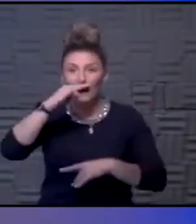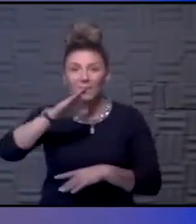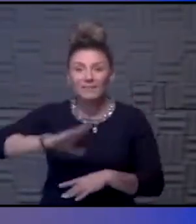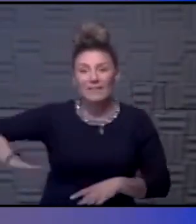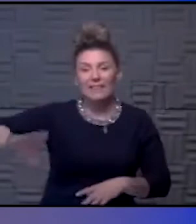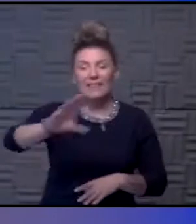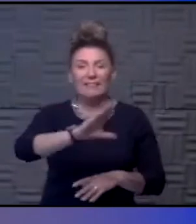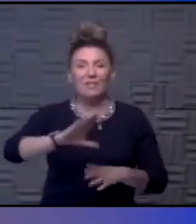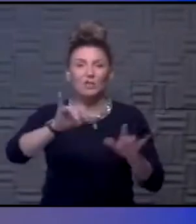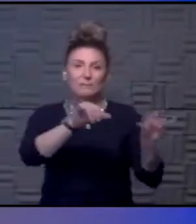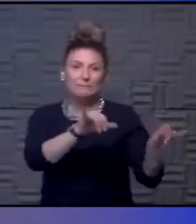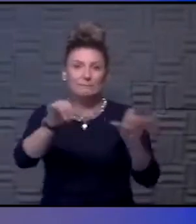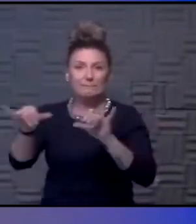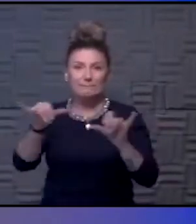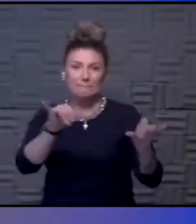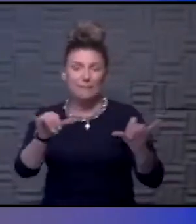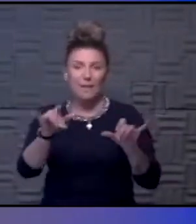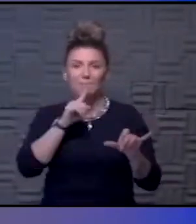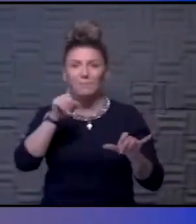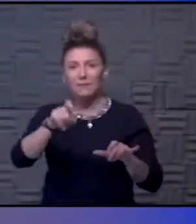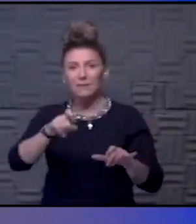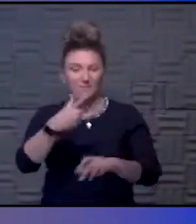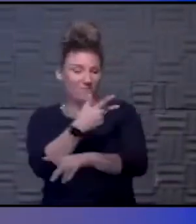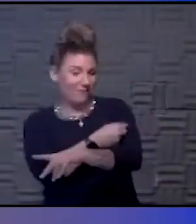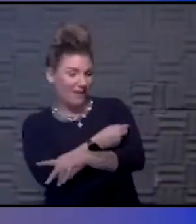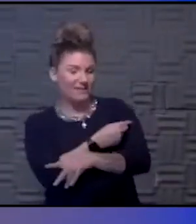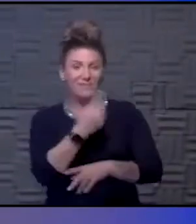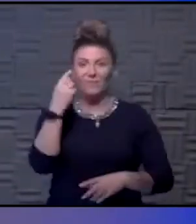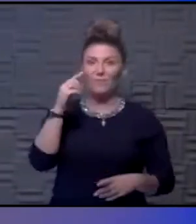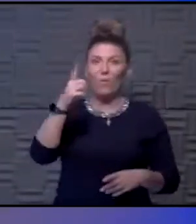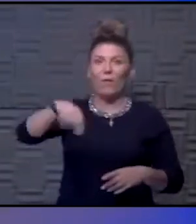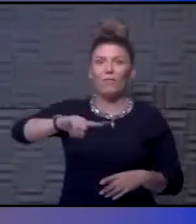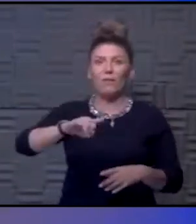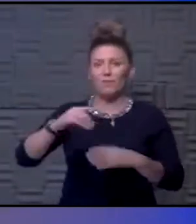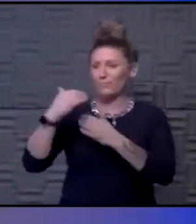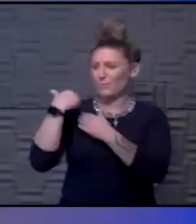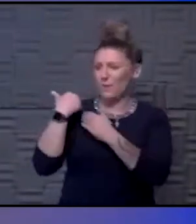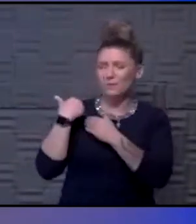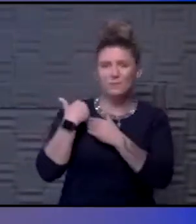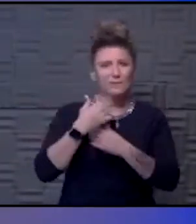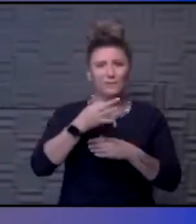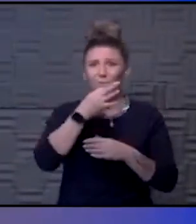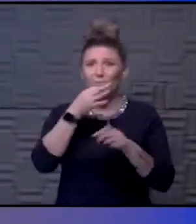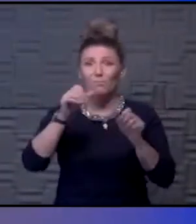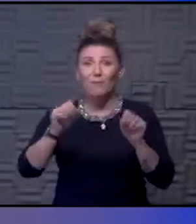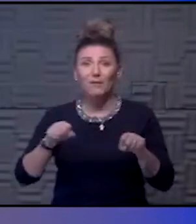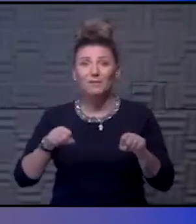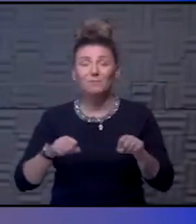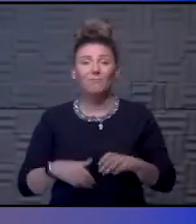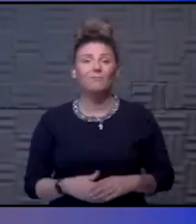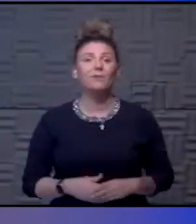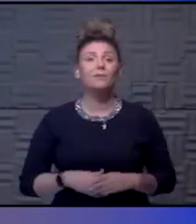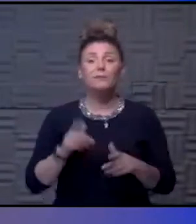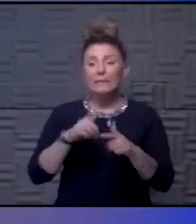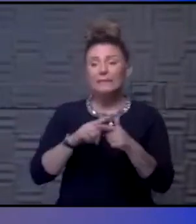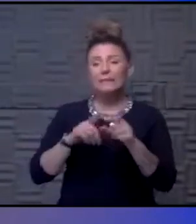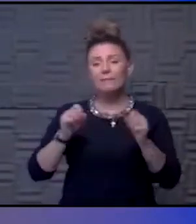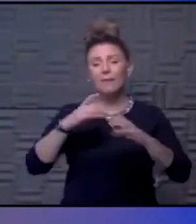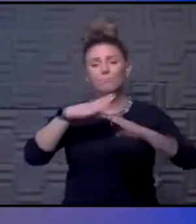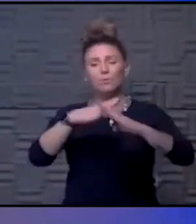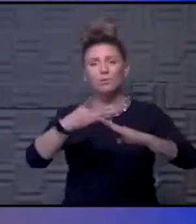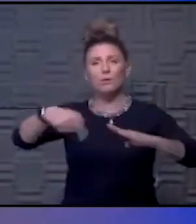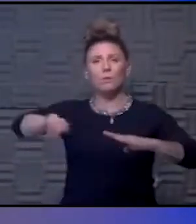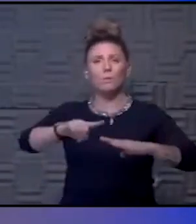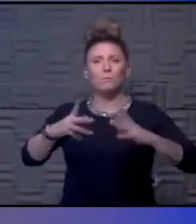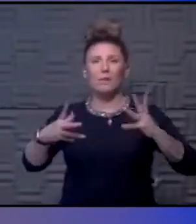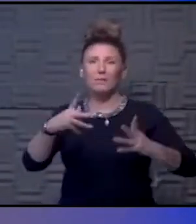herd to be vaccinated to protect them. So it's all of our responsibility to get vaccinated as soon as we can, so that we can protect those who might not